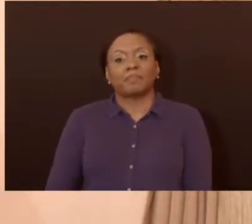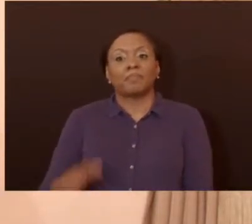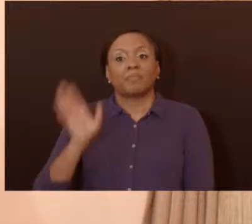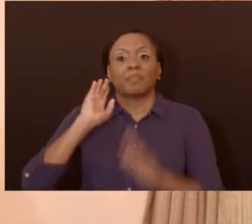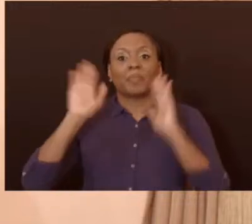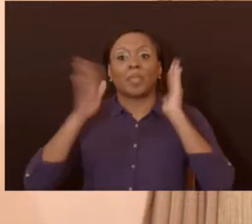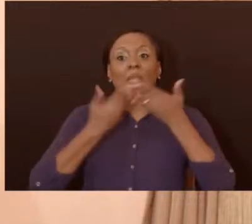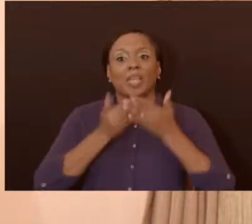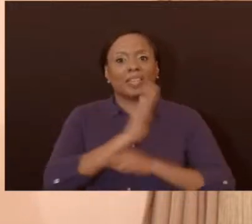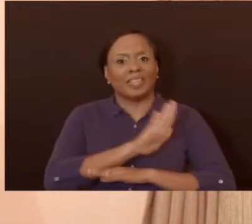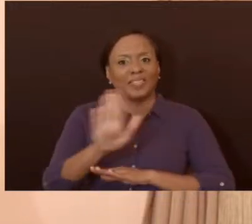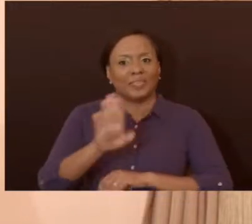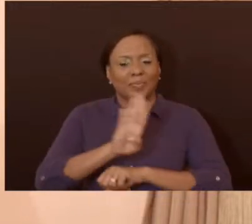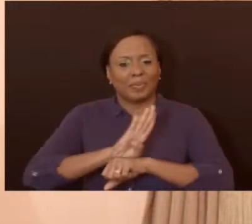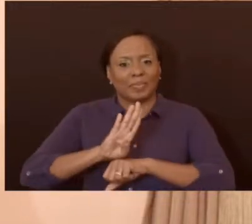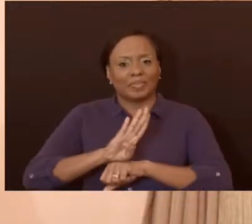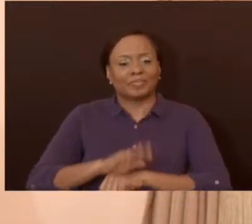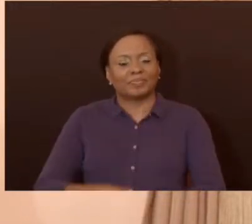Good evening, Barbados.